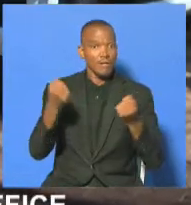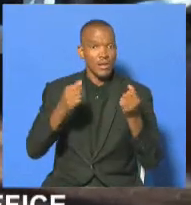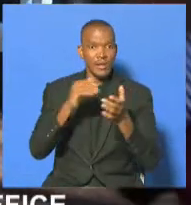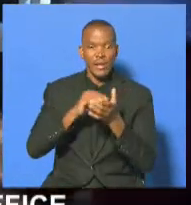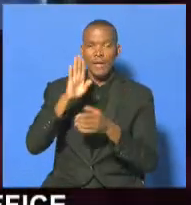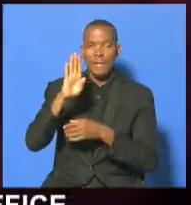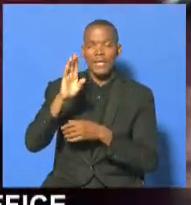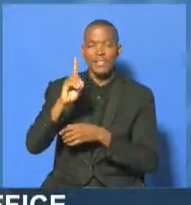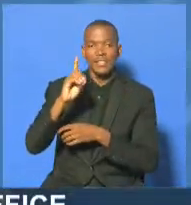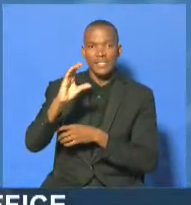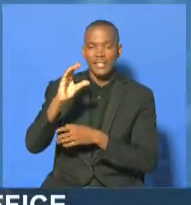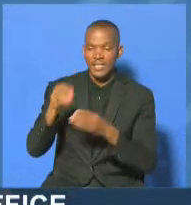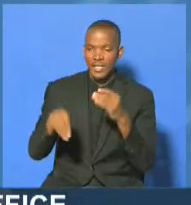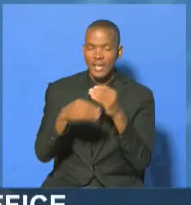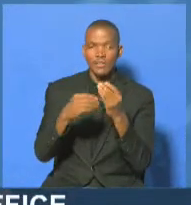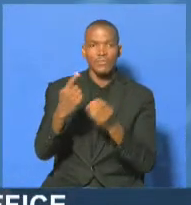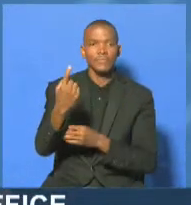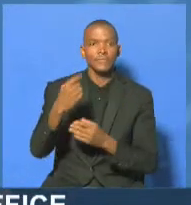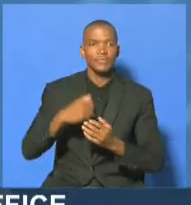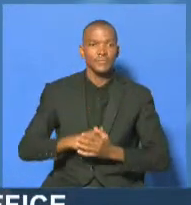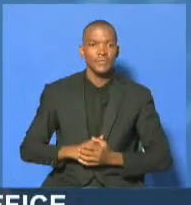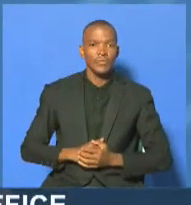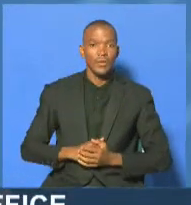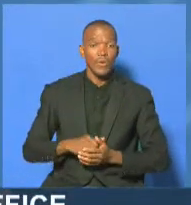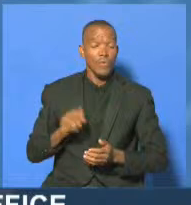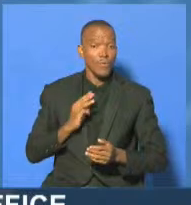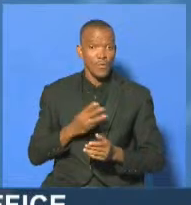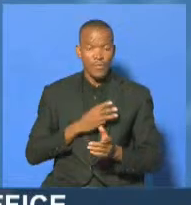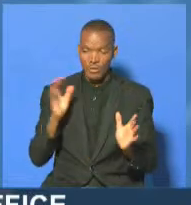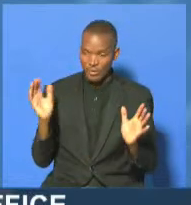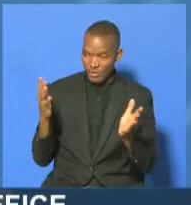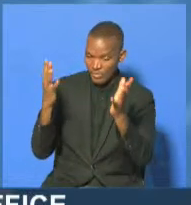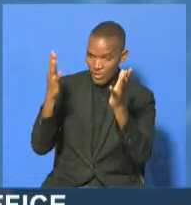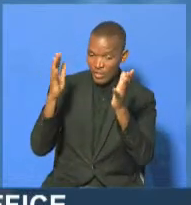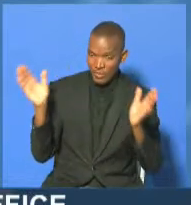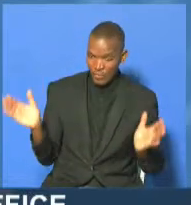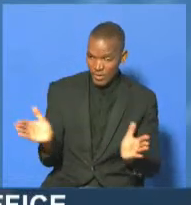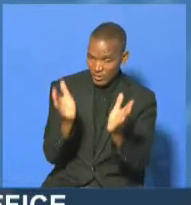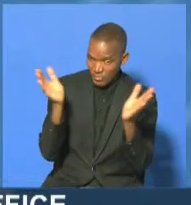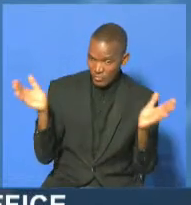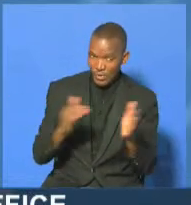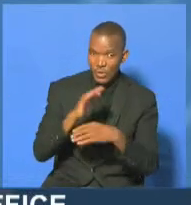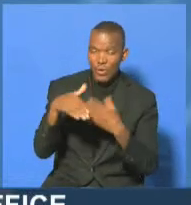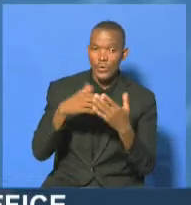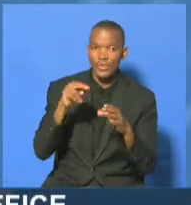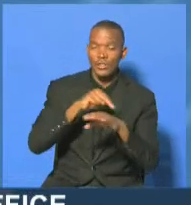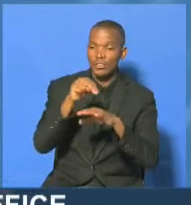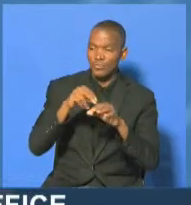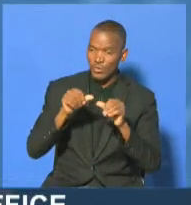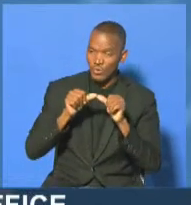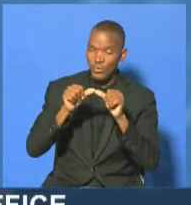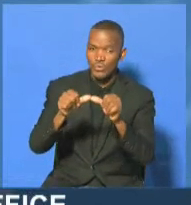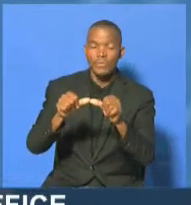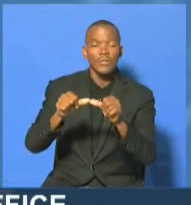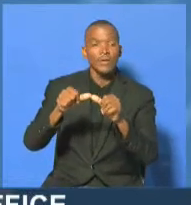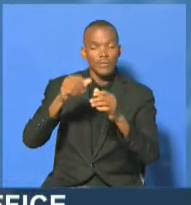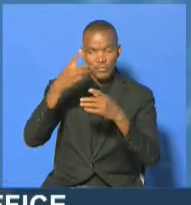BDC adding 1. We inspire our nation to move from complacency to